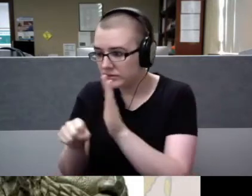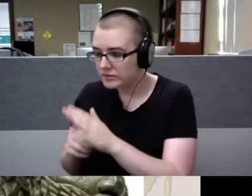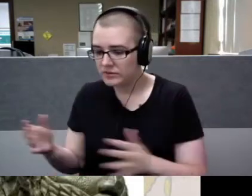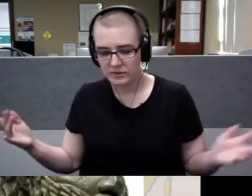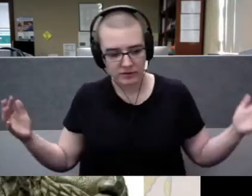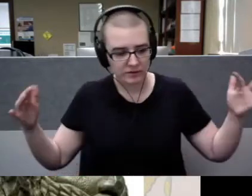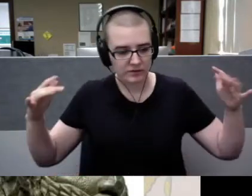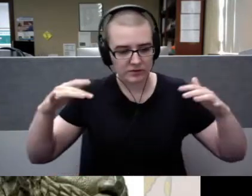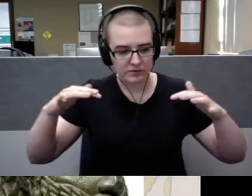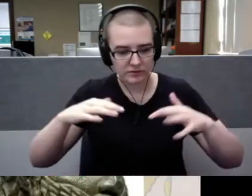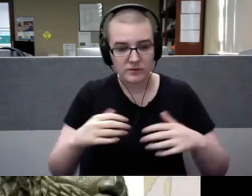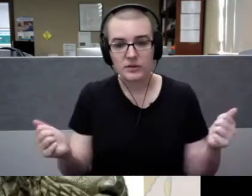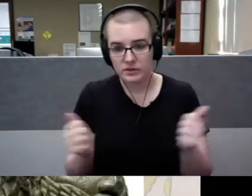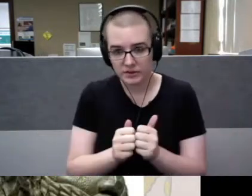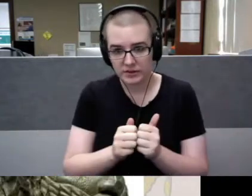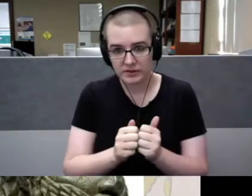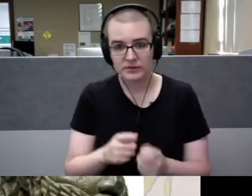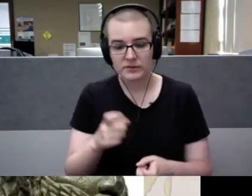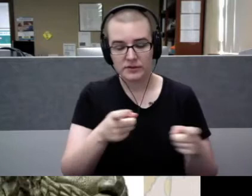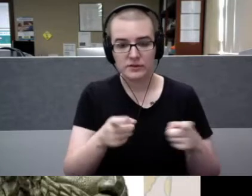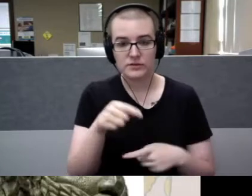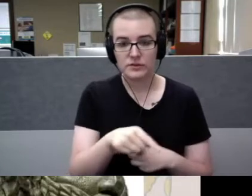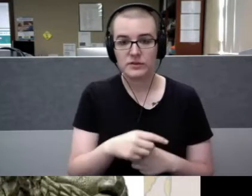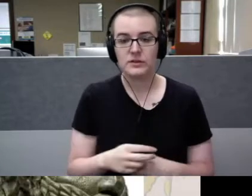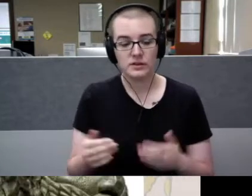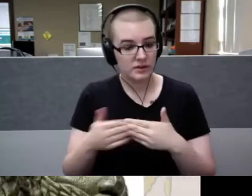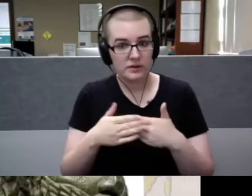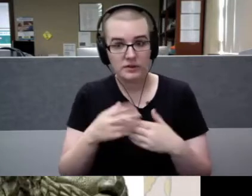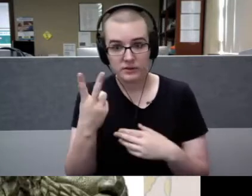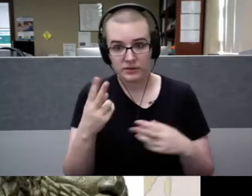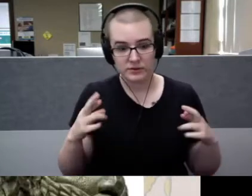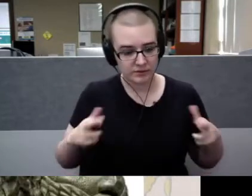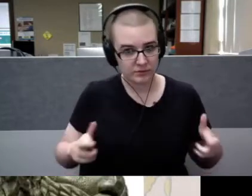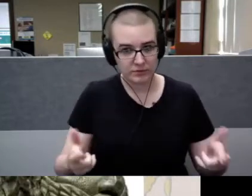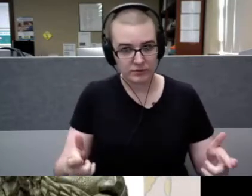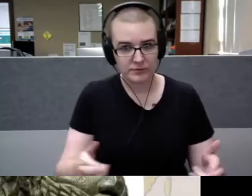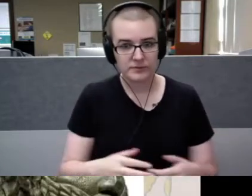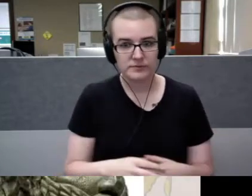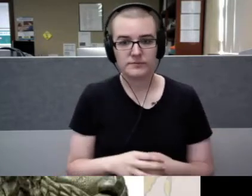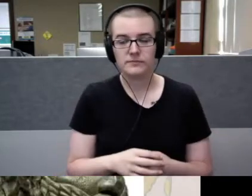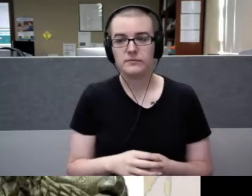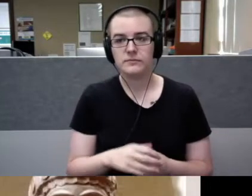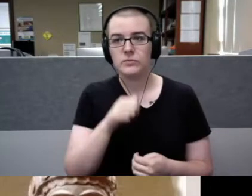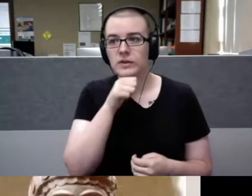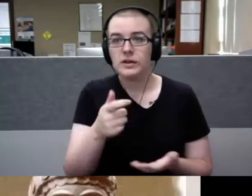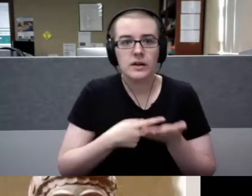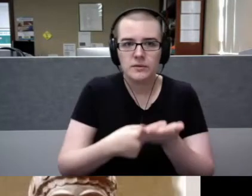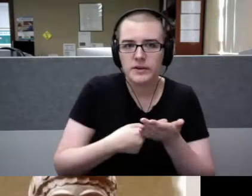Crescent region around the Tigris and Euphrates rhythm, not by diplomatic means and negotiation, but by war, by conquering.